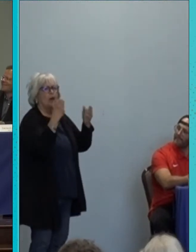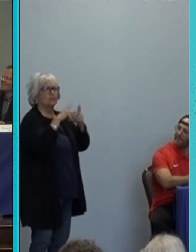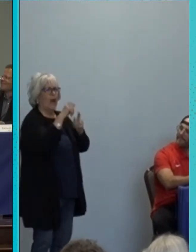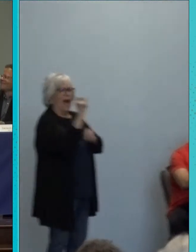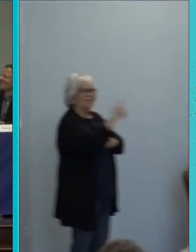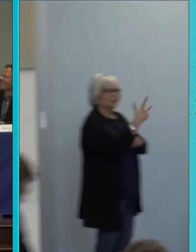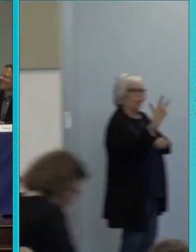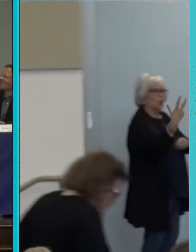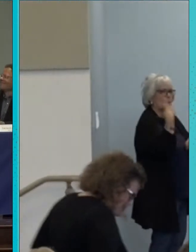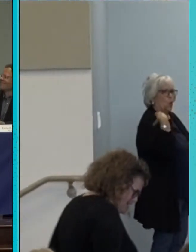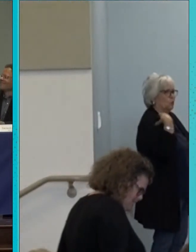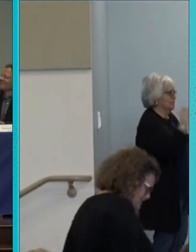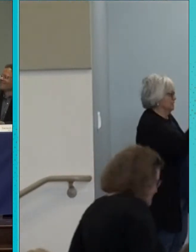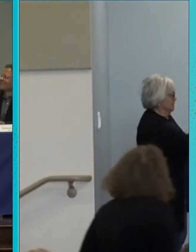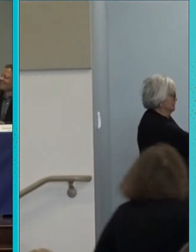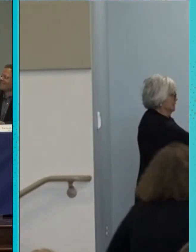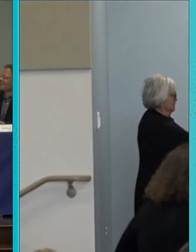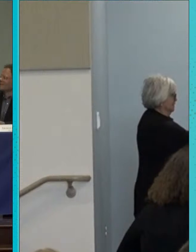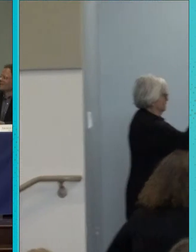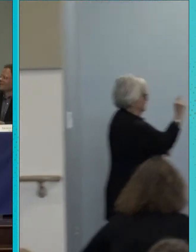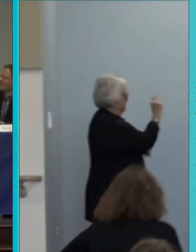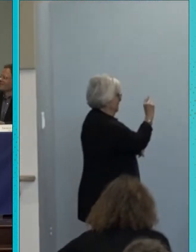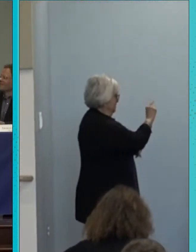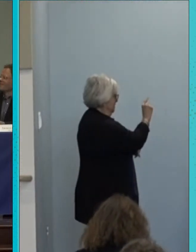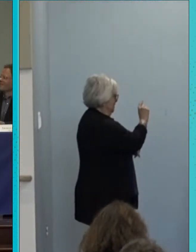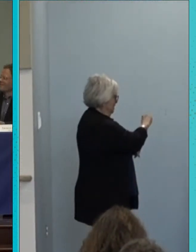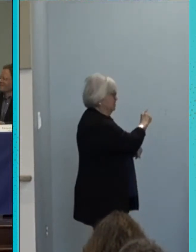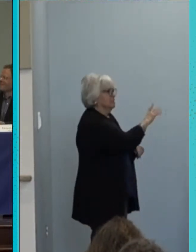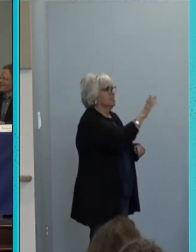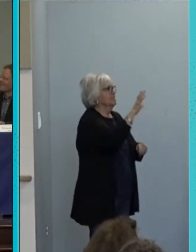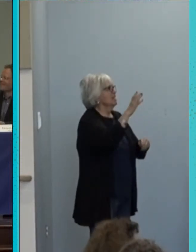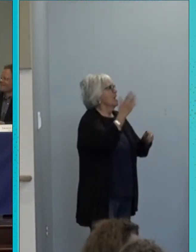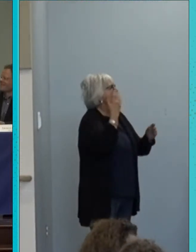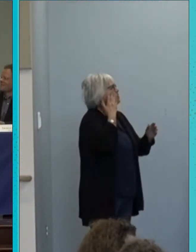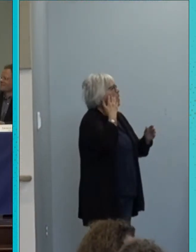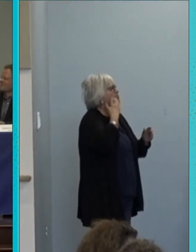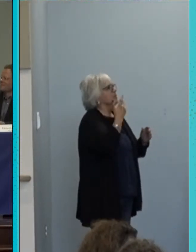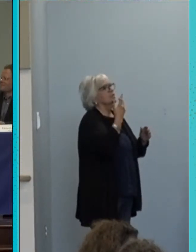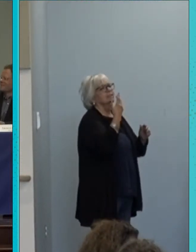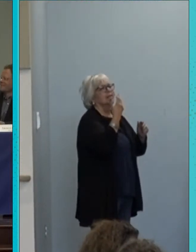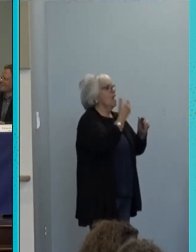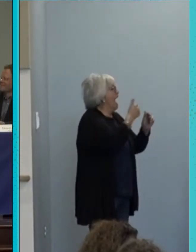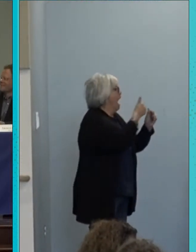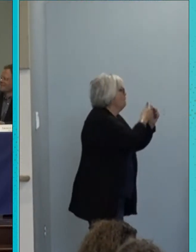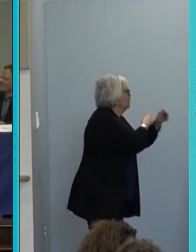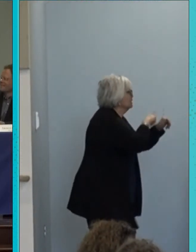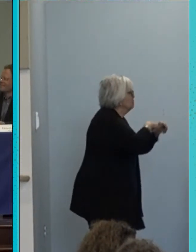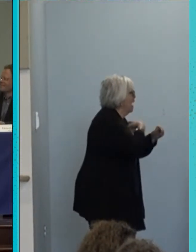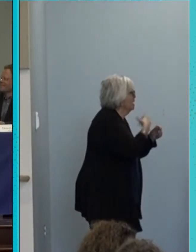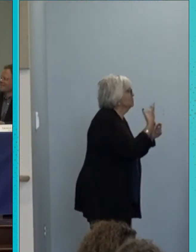Hello. I wanted to ask the three coaches, 1, 2, 3.